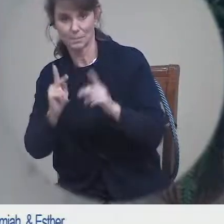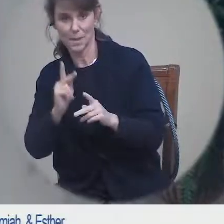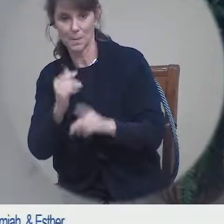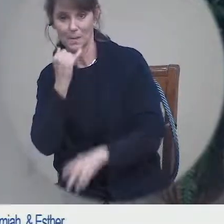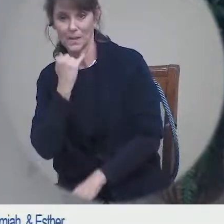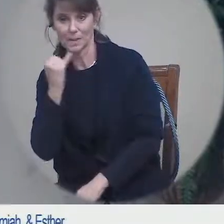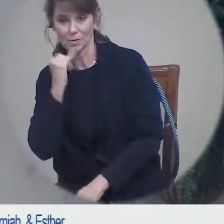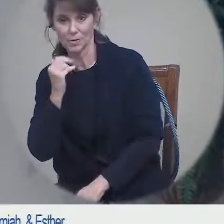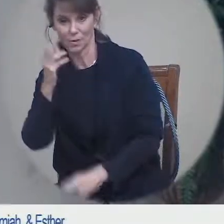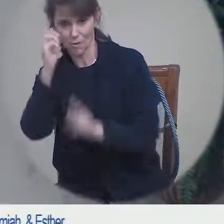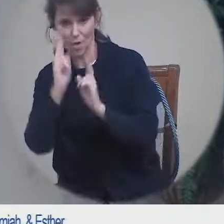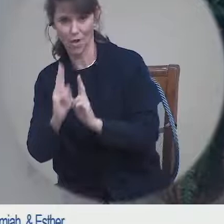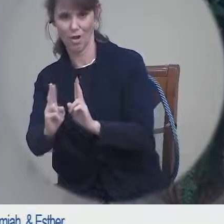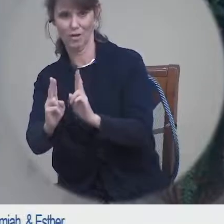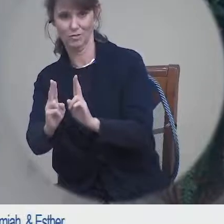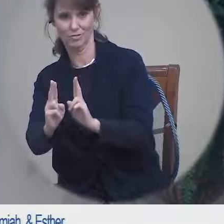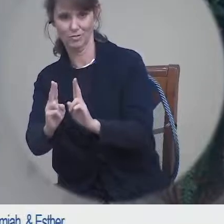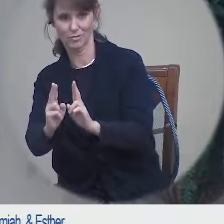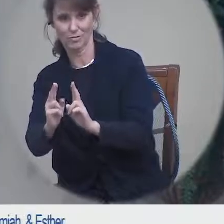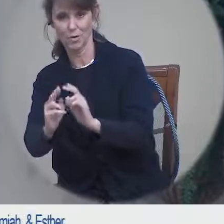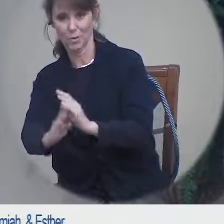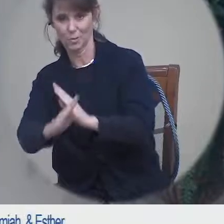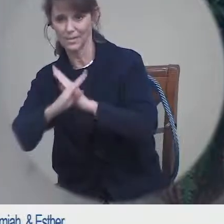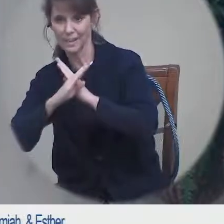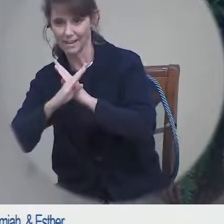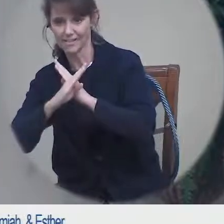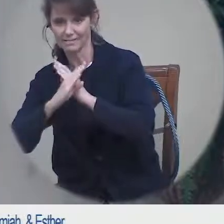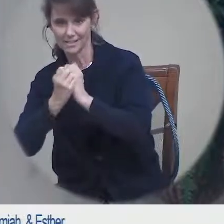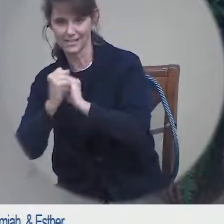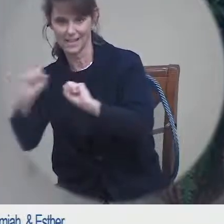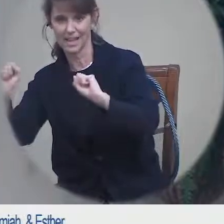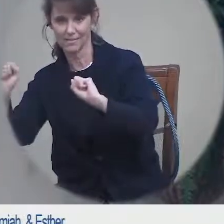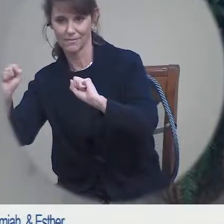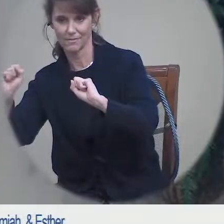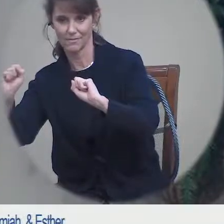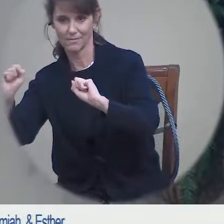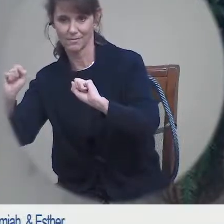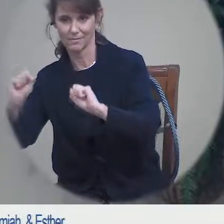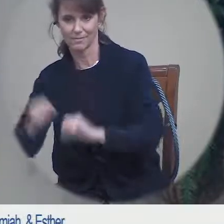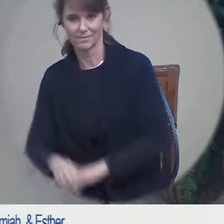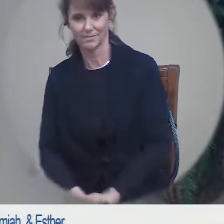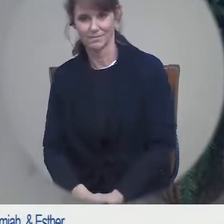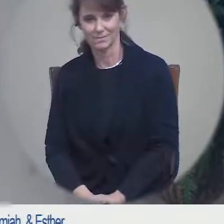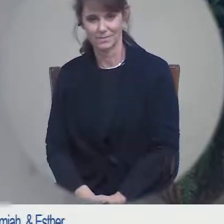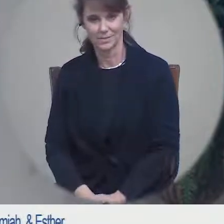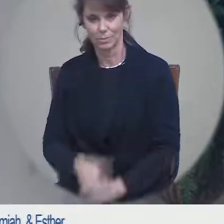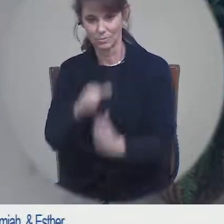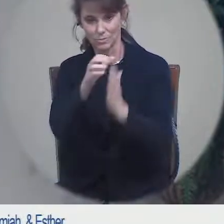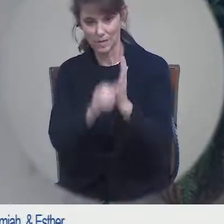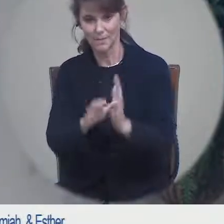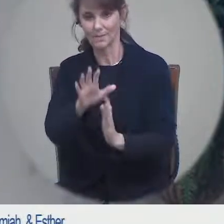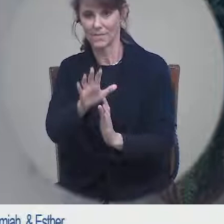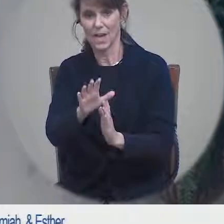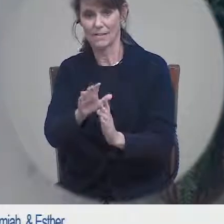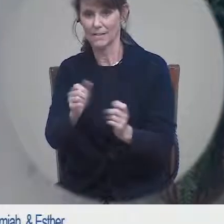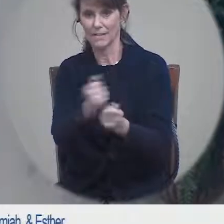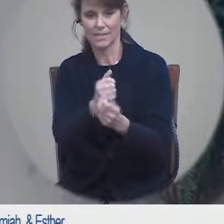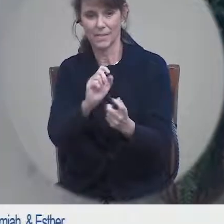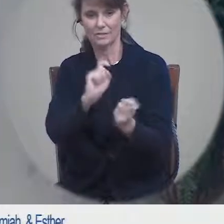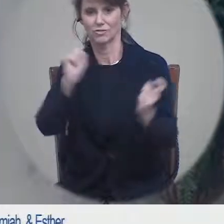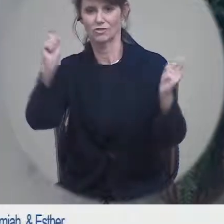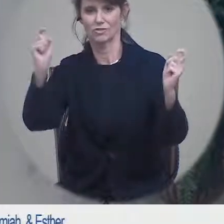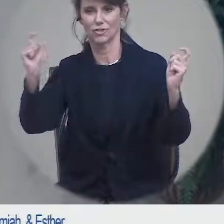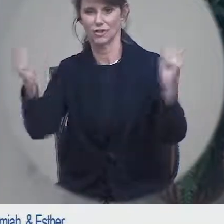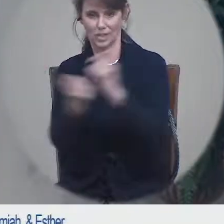are safeguarded. It's a chapter of reversals. It's a pivotal chapter. And as we kind of introduce